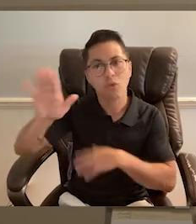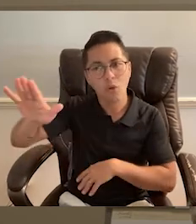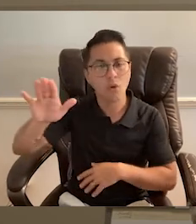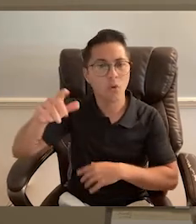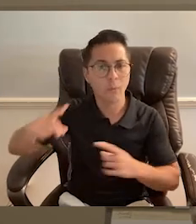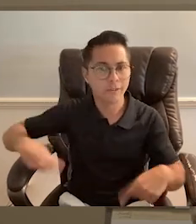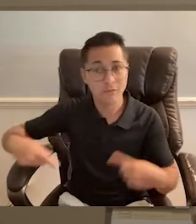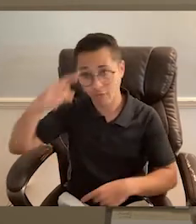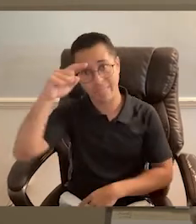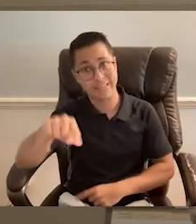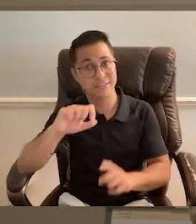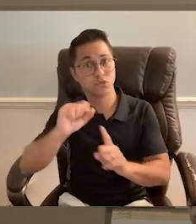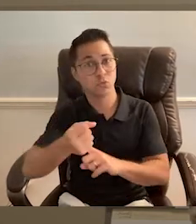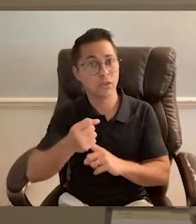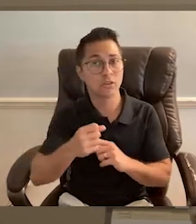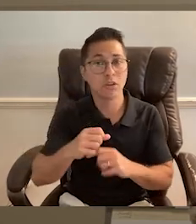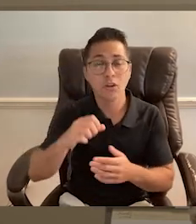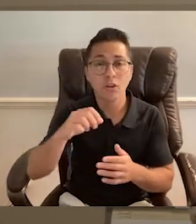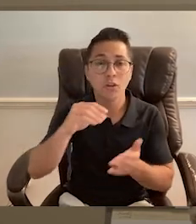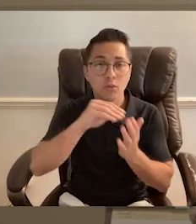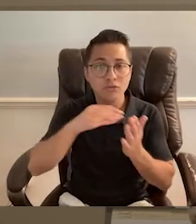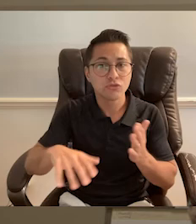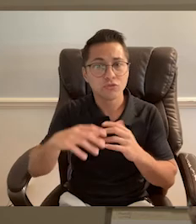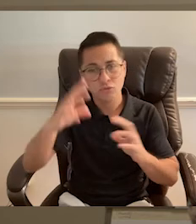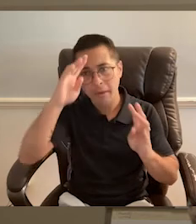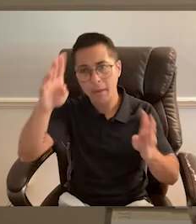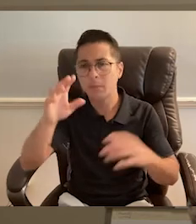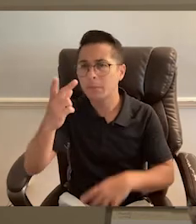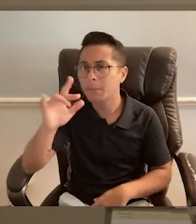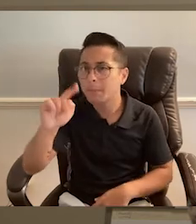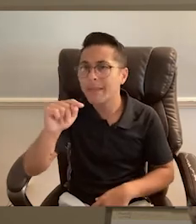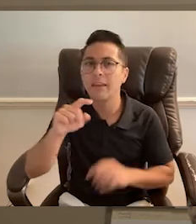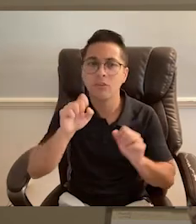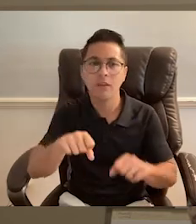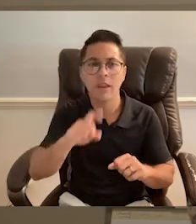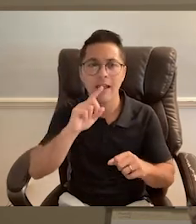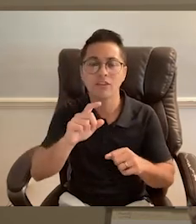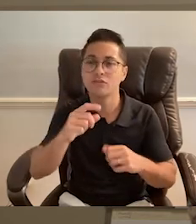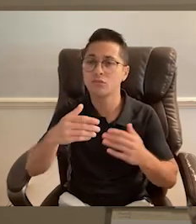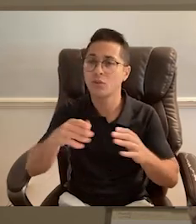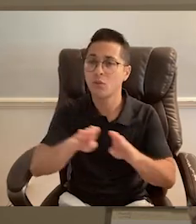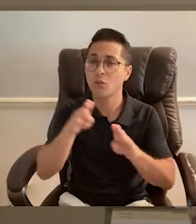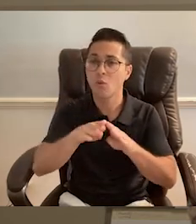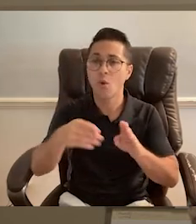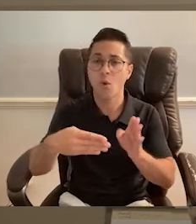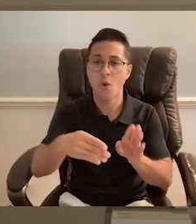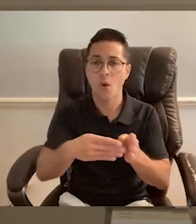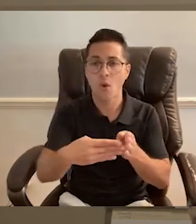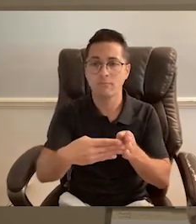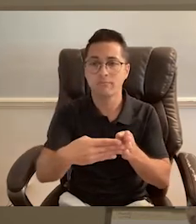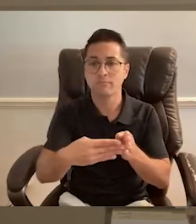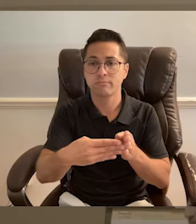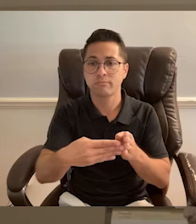Oh, I have that problem too, because I can't drive this number of vision. We have come across that, and